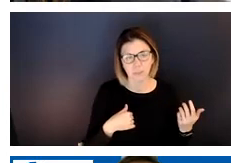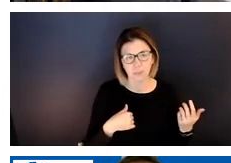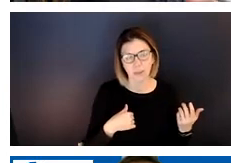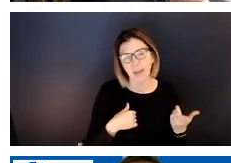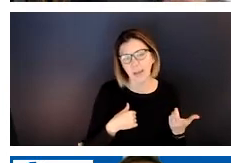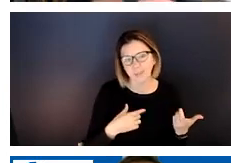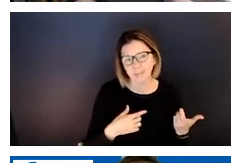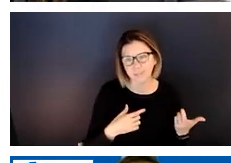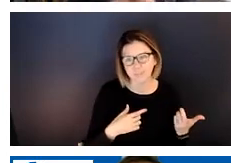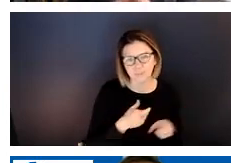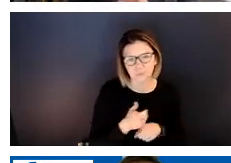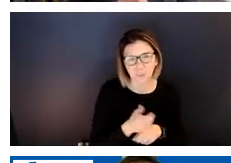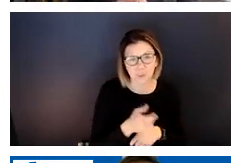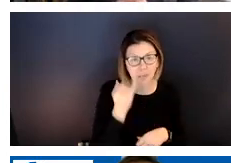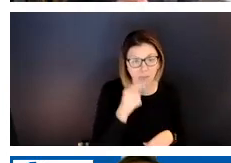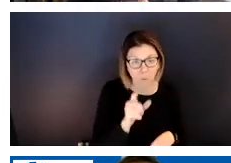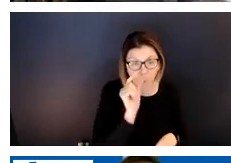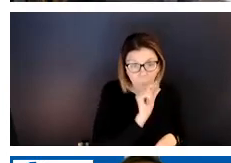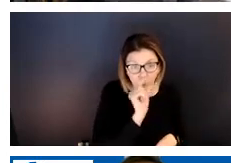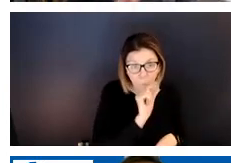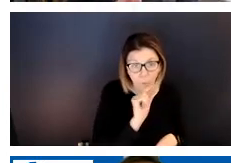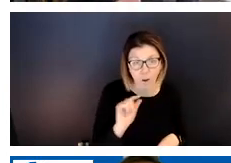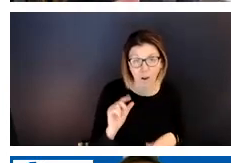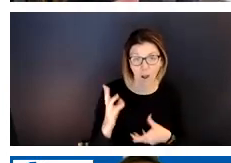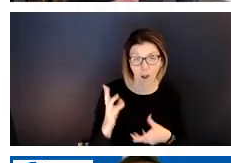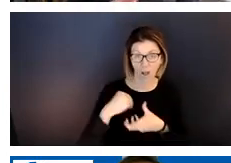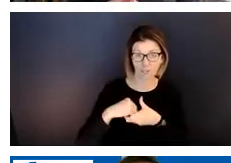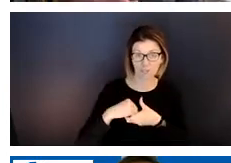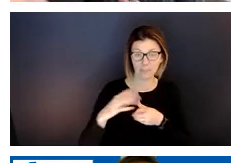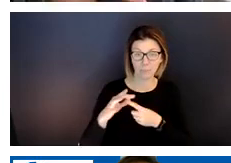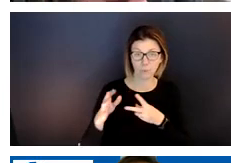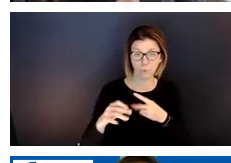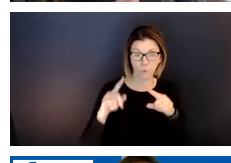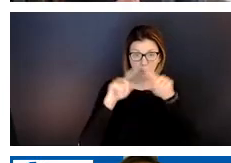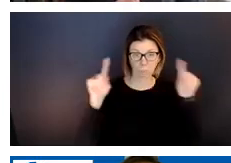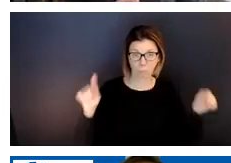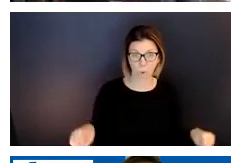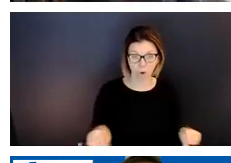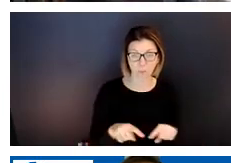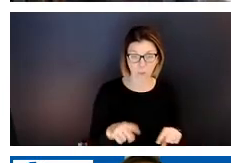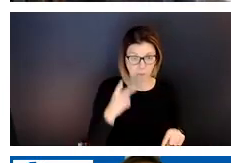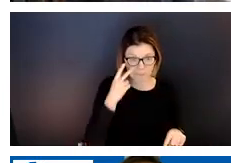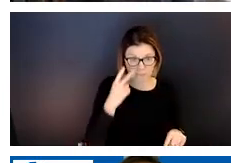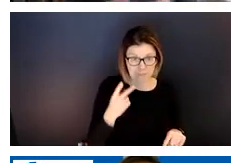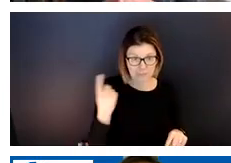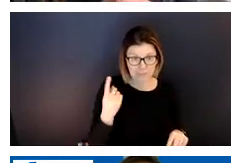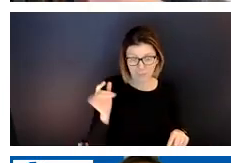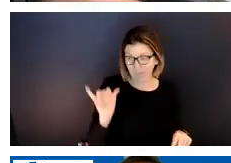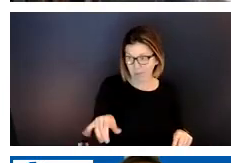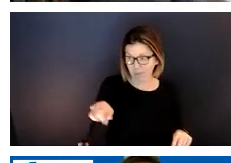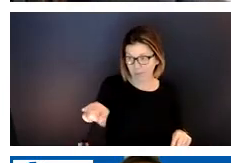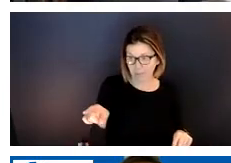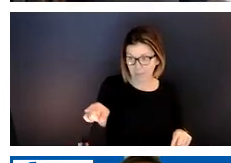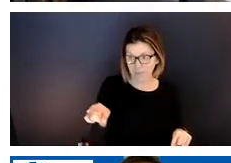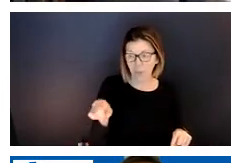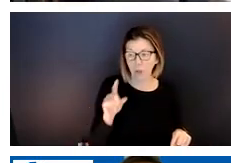joke that if you Google autism choice board, you're going to probably see something such as this that looks